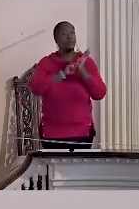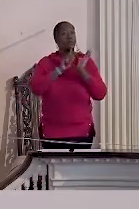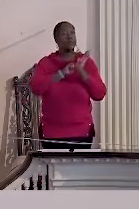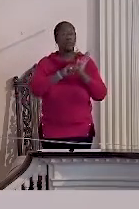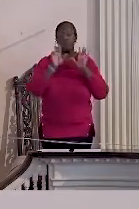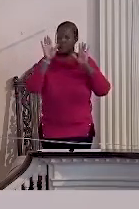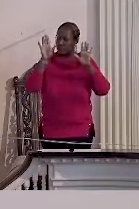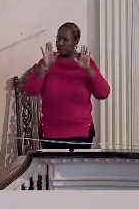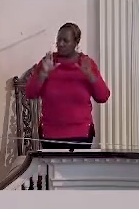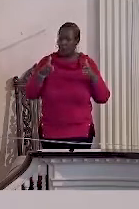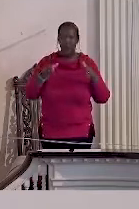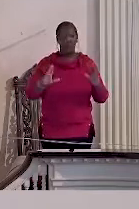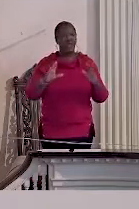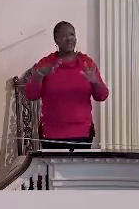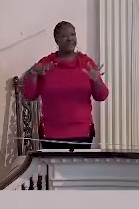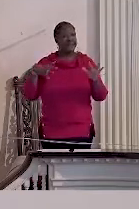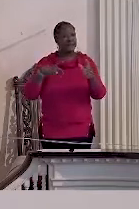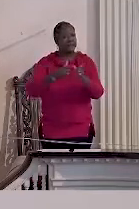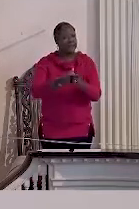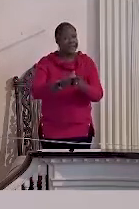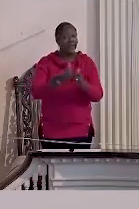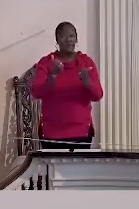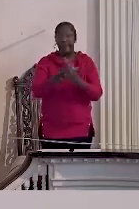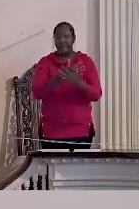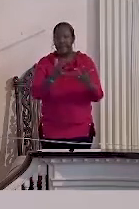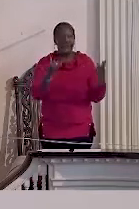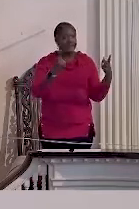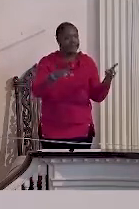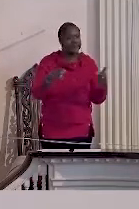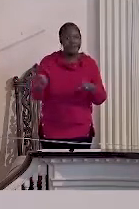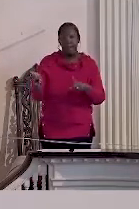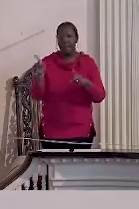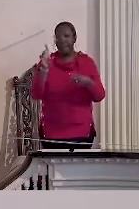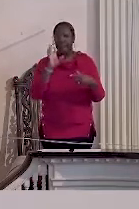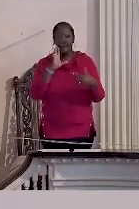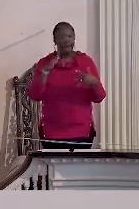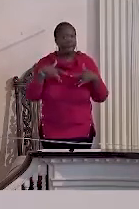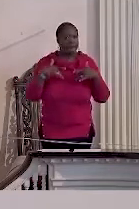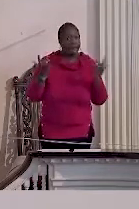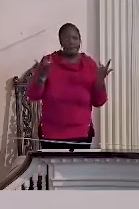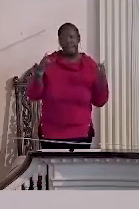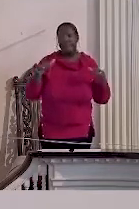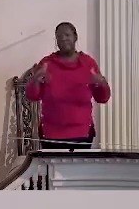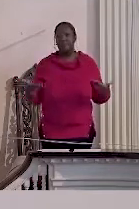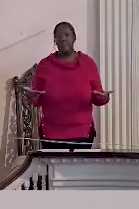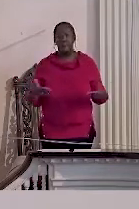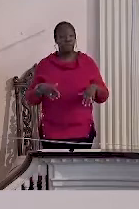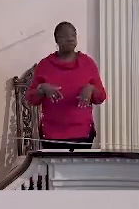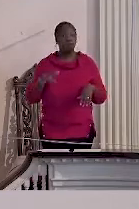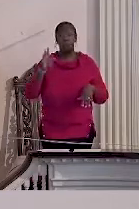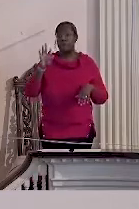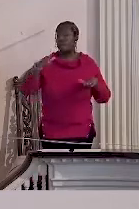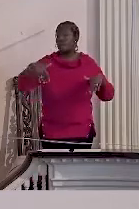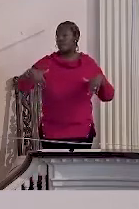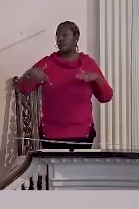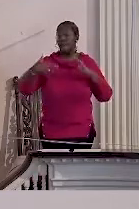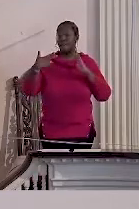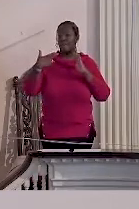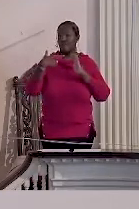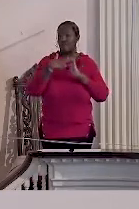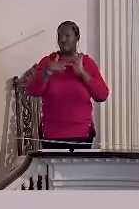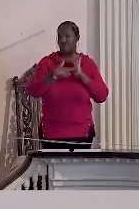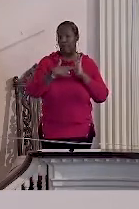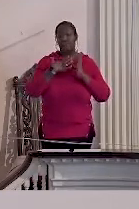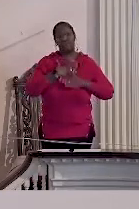stay up to date on all the upcoming offerings of the church community. If you're not currently subscribed, please sign